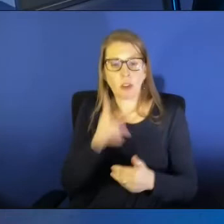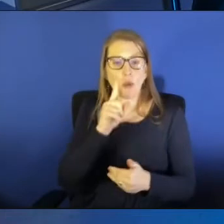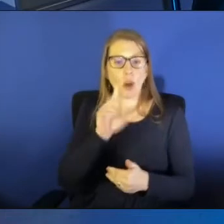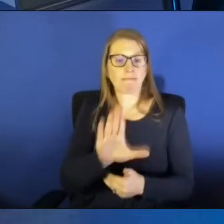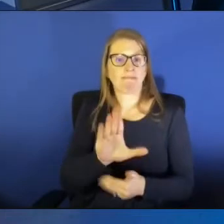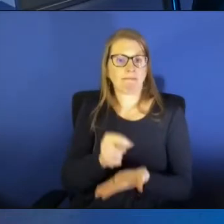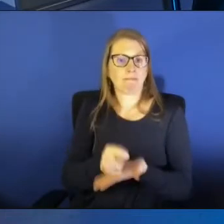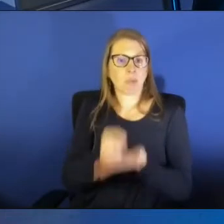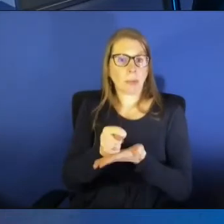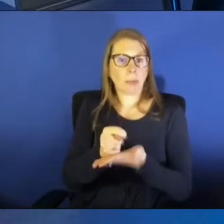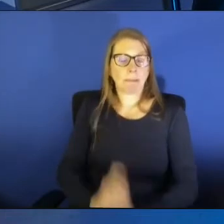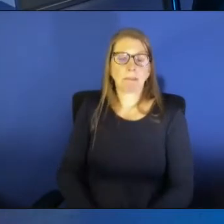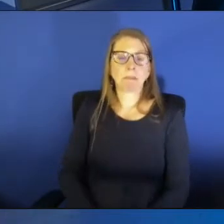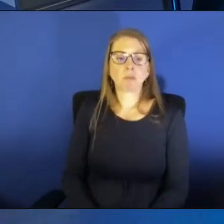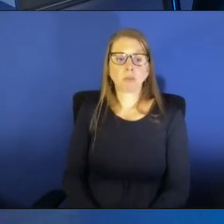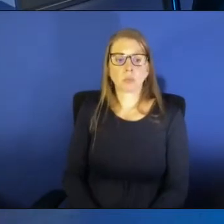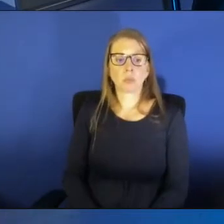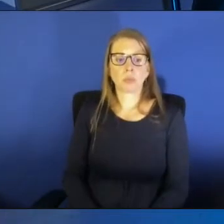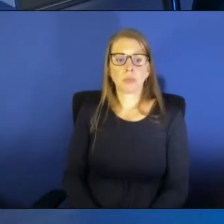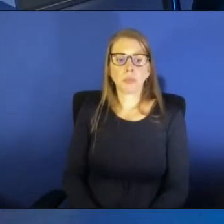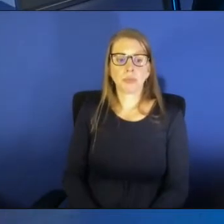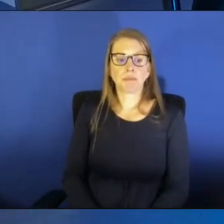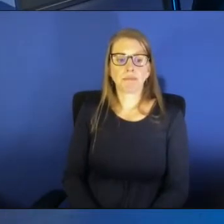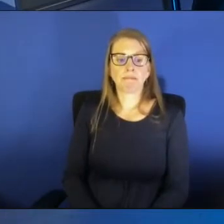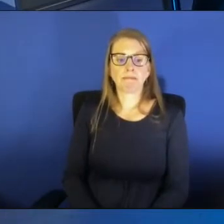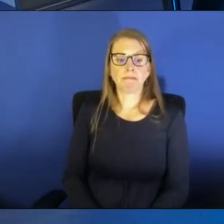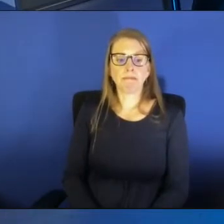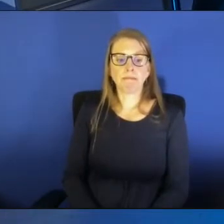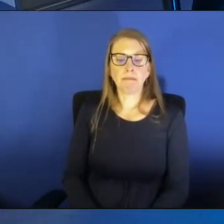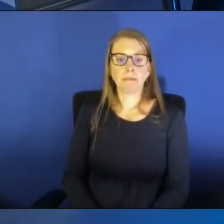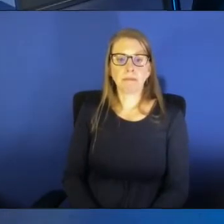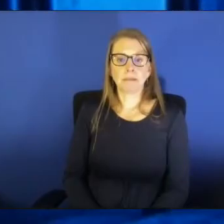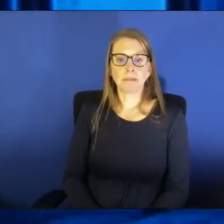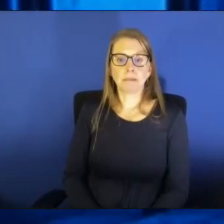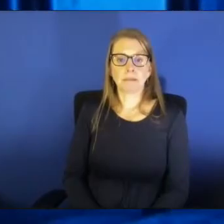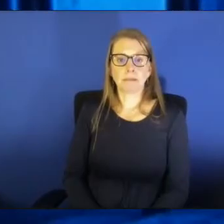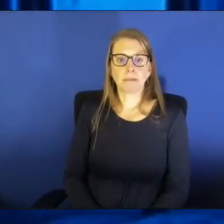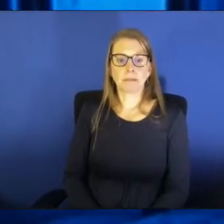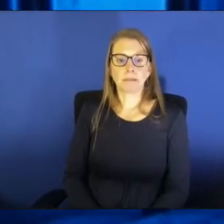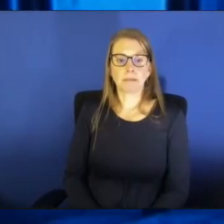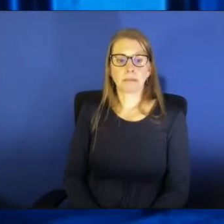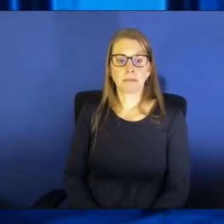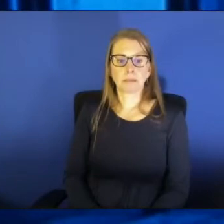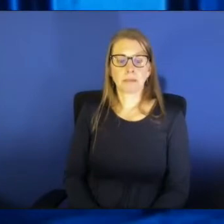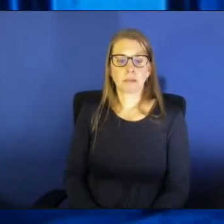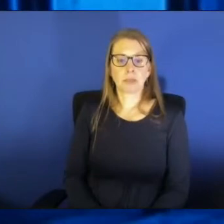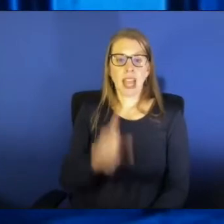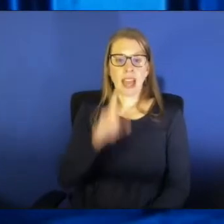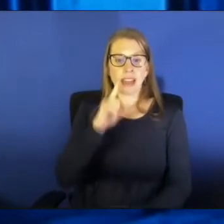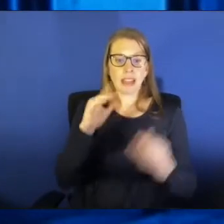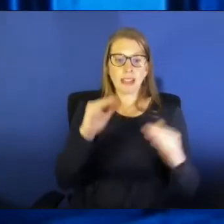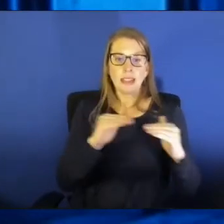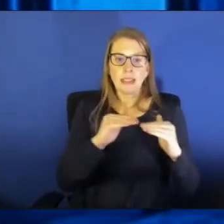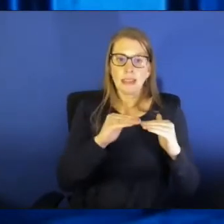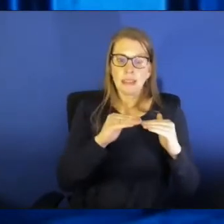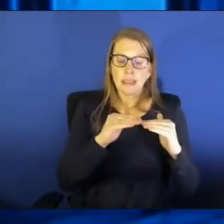think at some point higher stage melanoma patients, stage 3 or stage 4